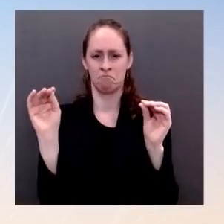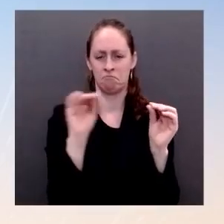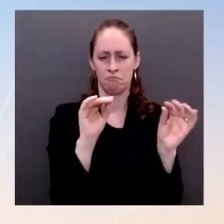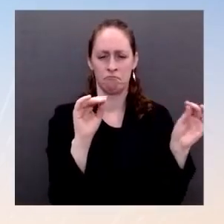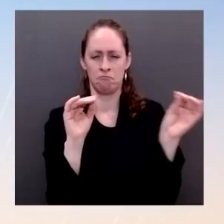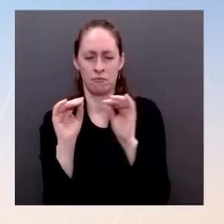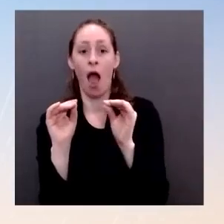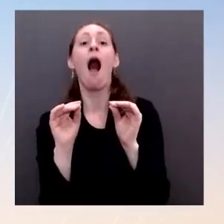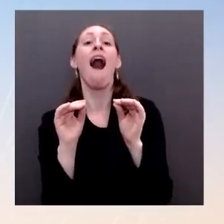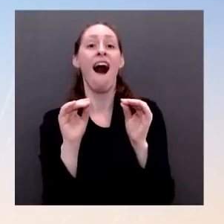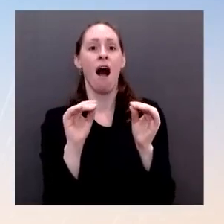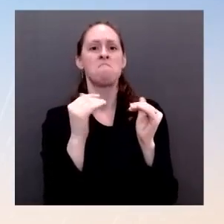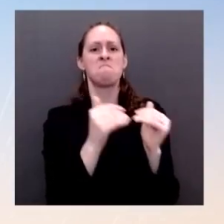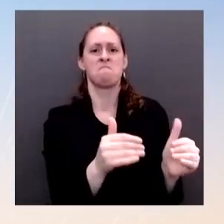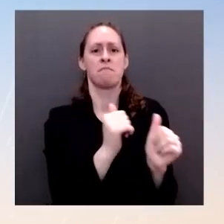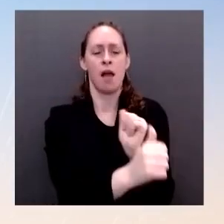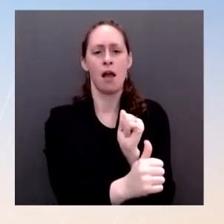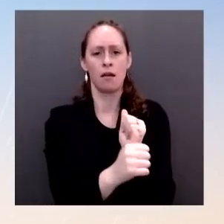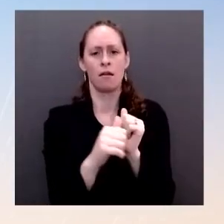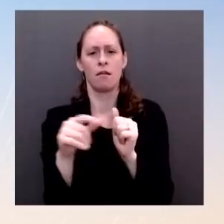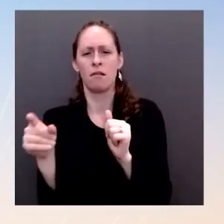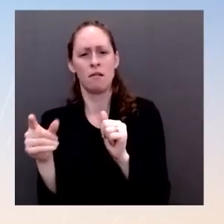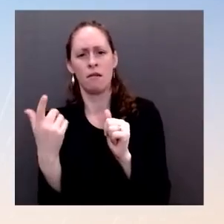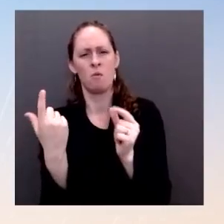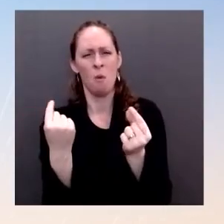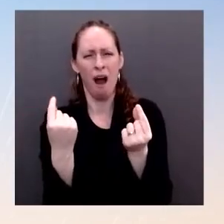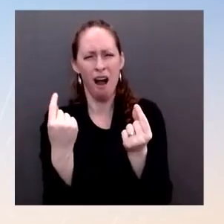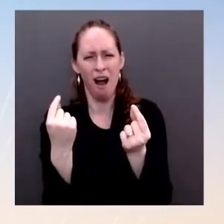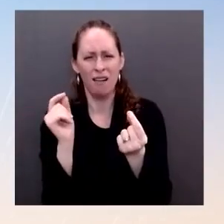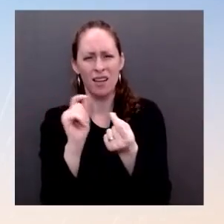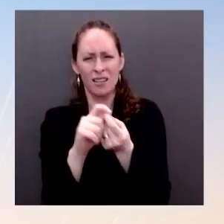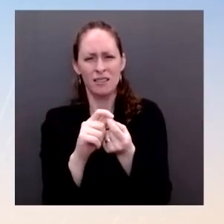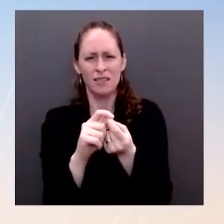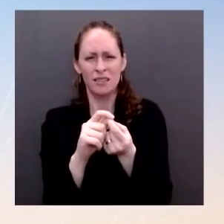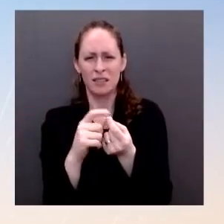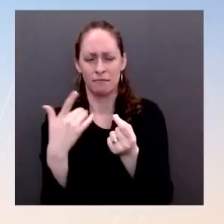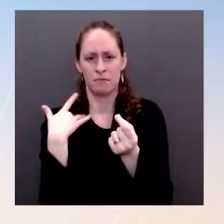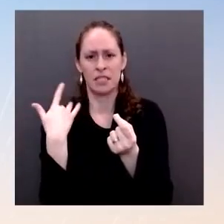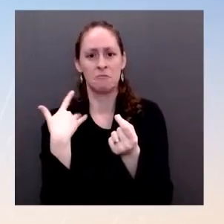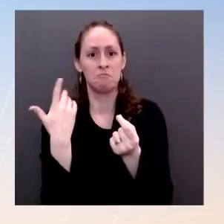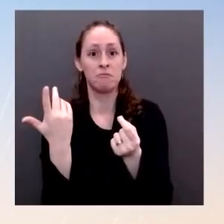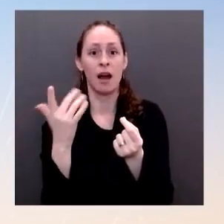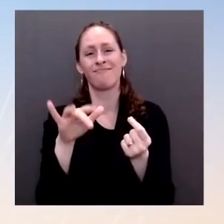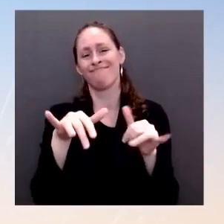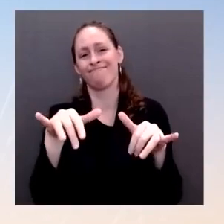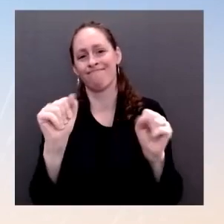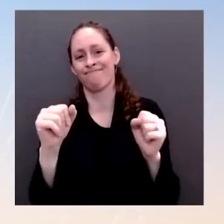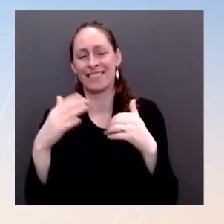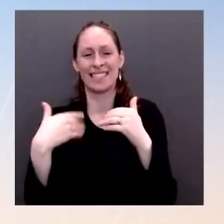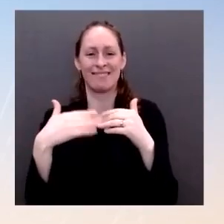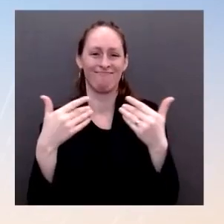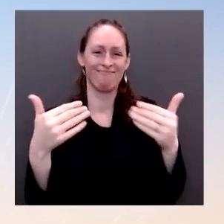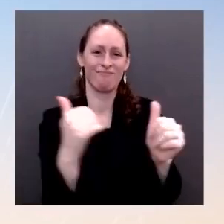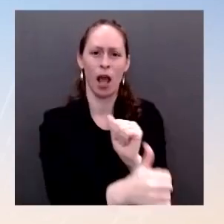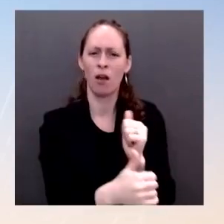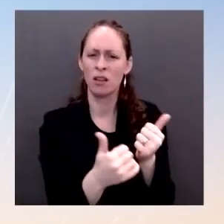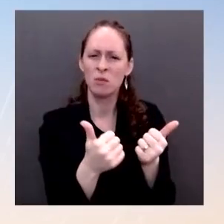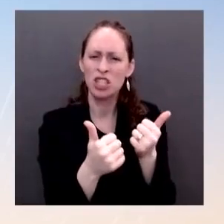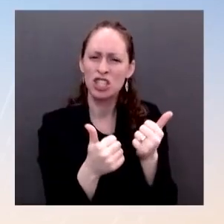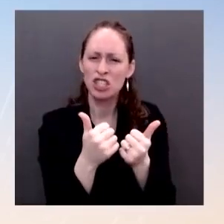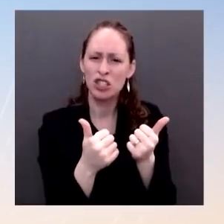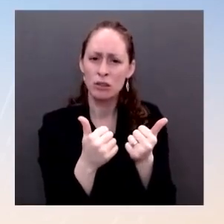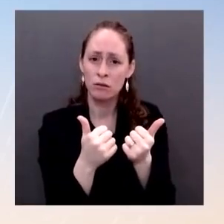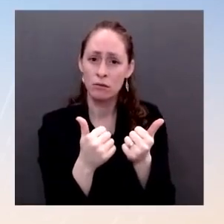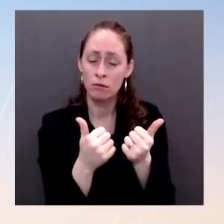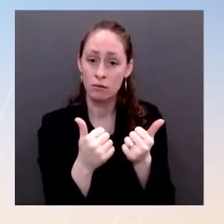hopeful about? Is it universal pre-K? Is it paid sick leave? Where do you guys feel like you might actually be able to get 10 Republicans? Well, you tell me.